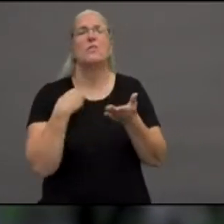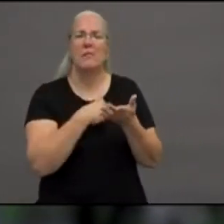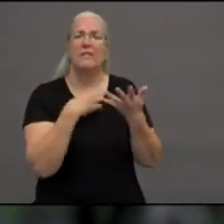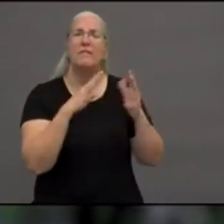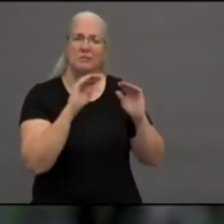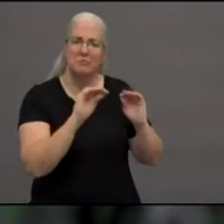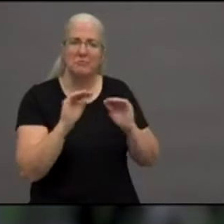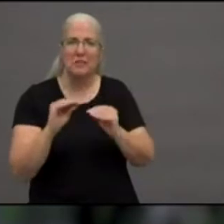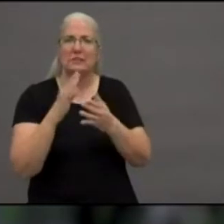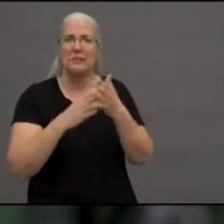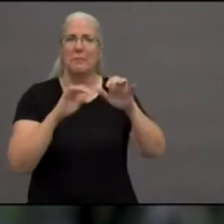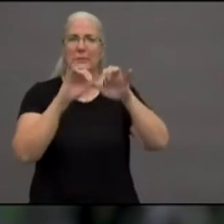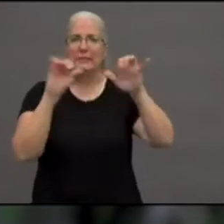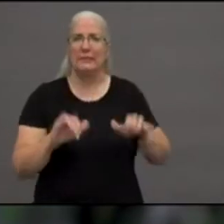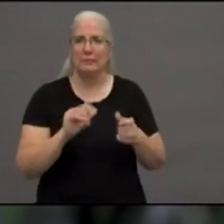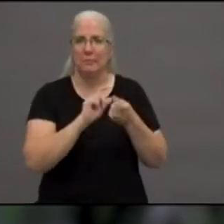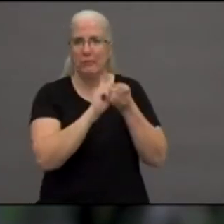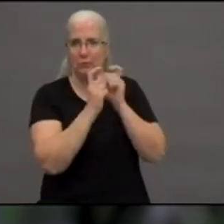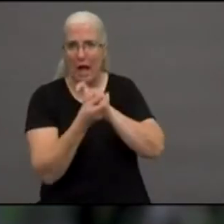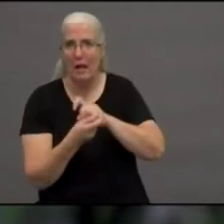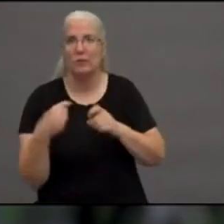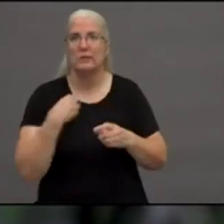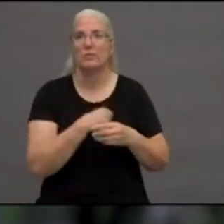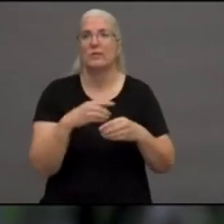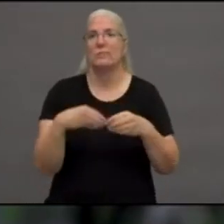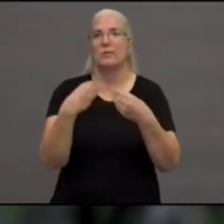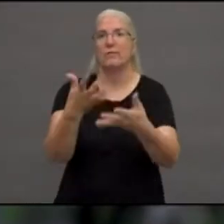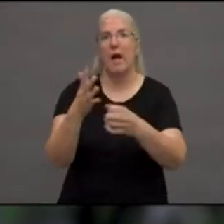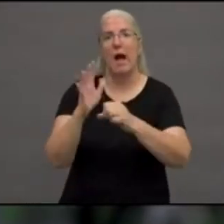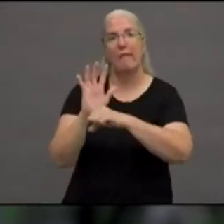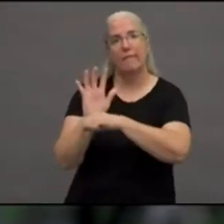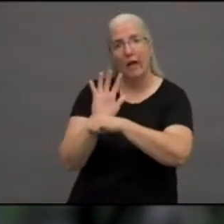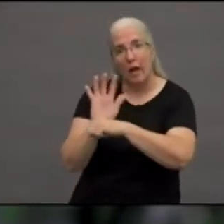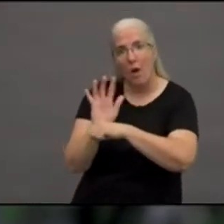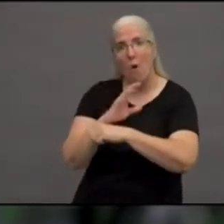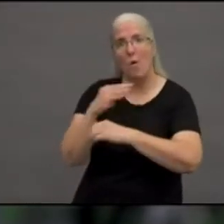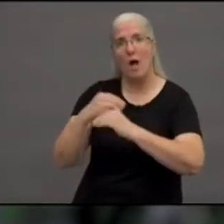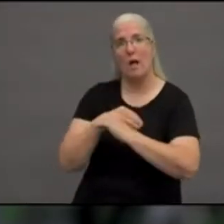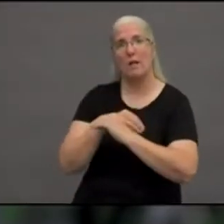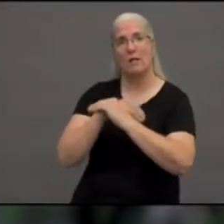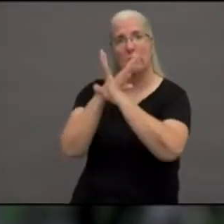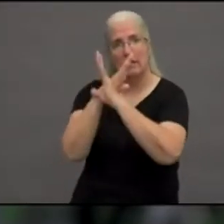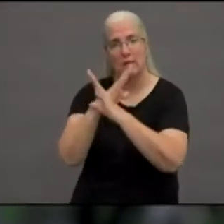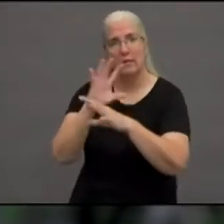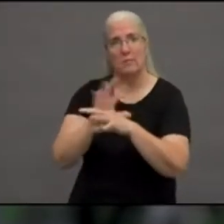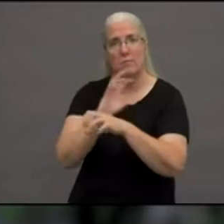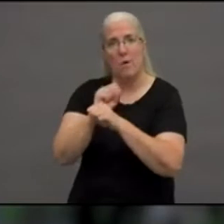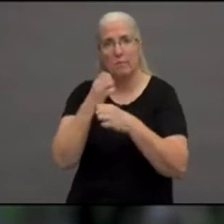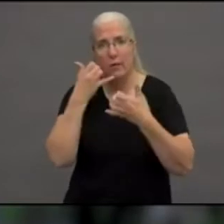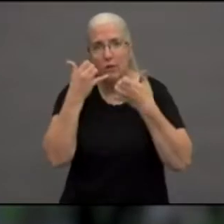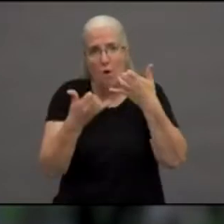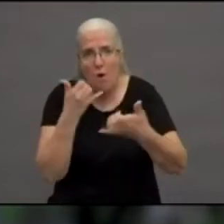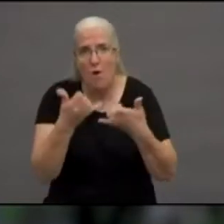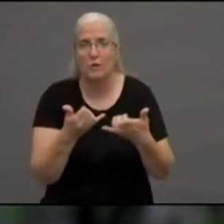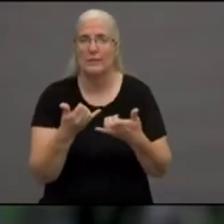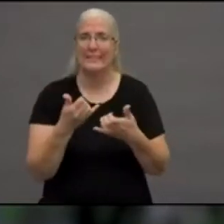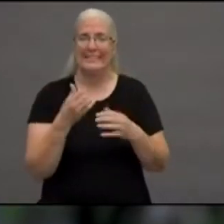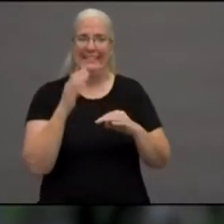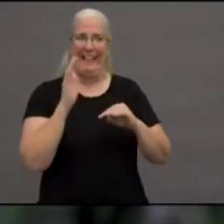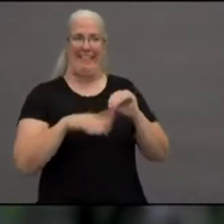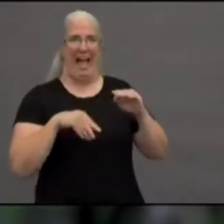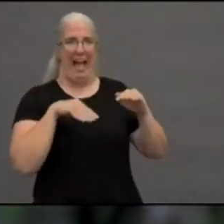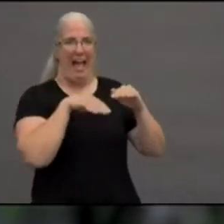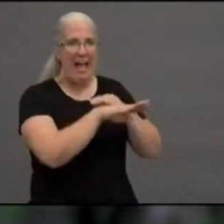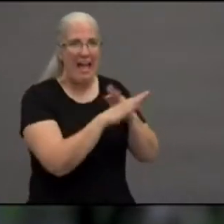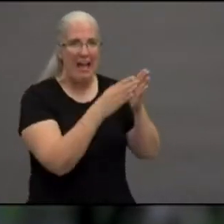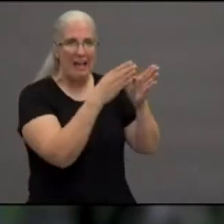providing video and televisits, which is something that we had to implement rather quickly, so patients can